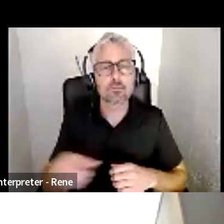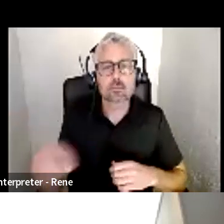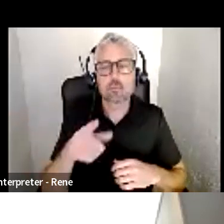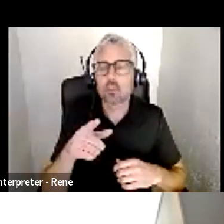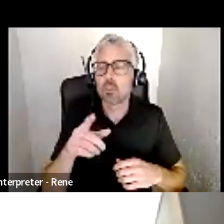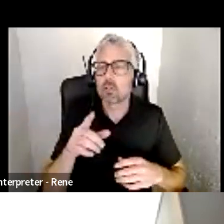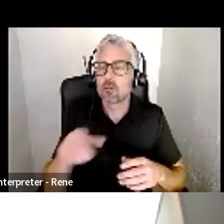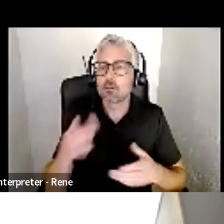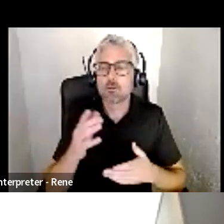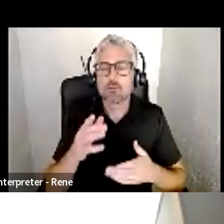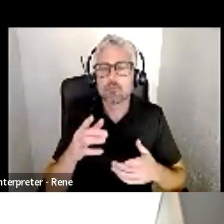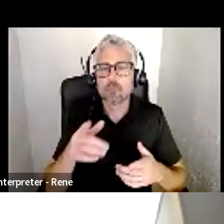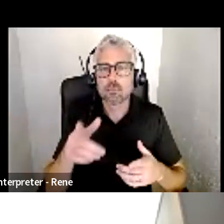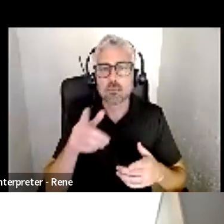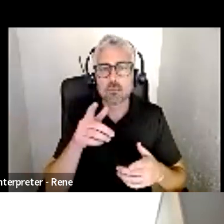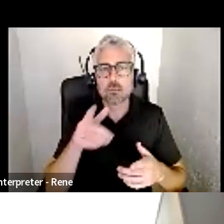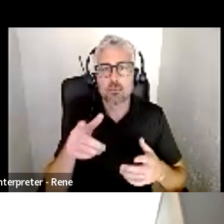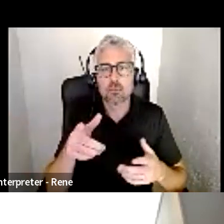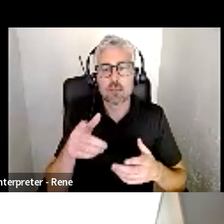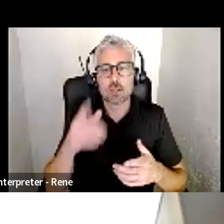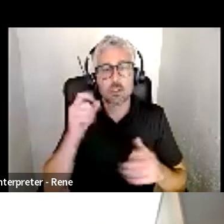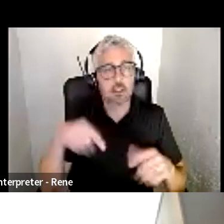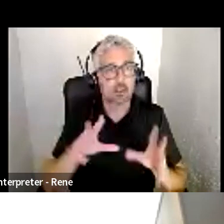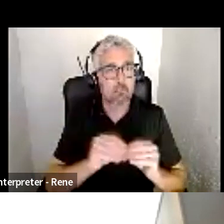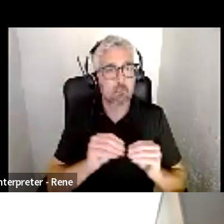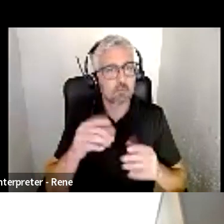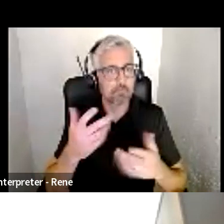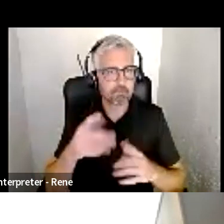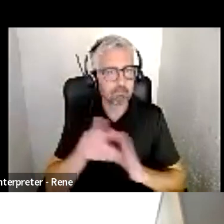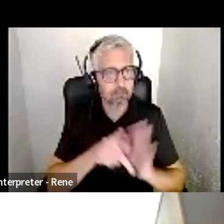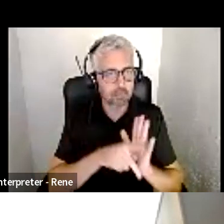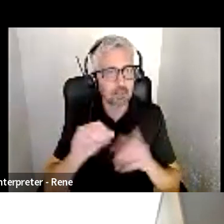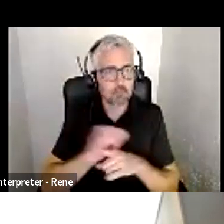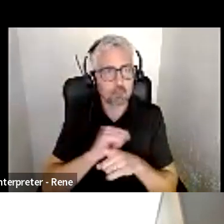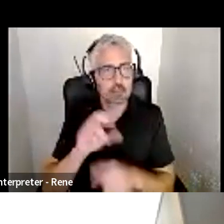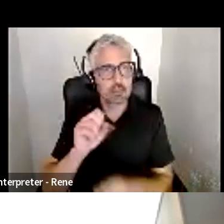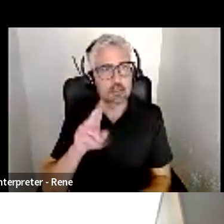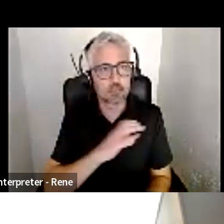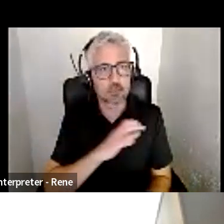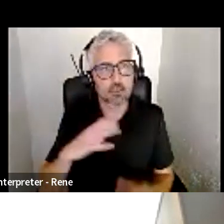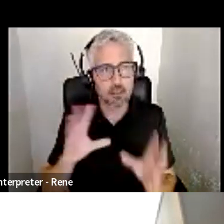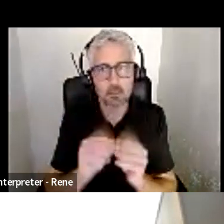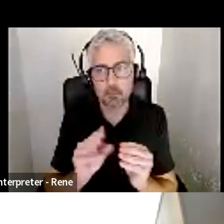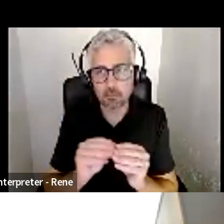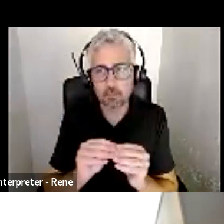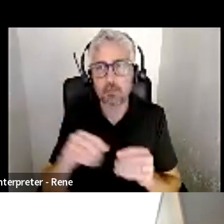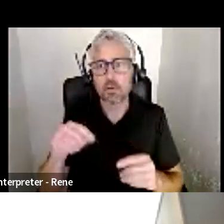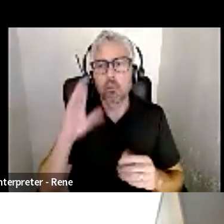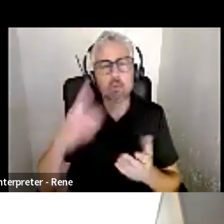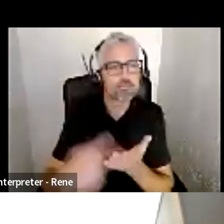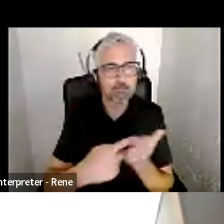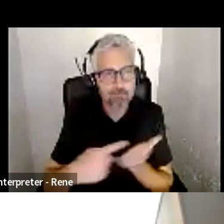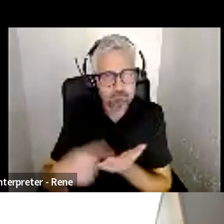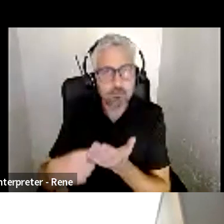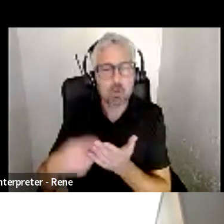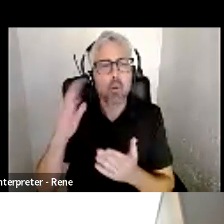to observe the meeting, so welcome to our Policy and Practice Subcommittee meeting. So we're going to be having discussions. We're gonna make